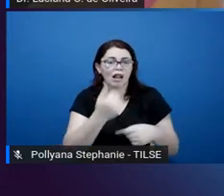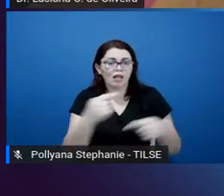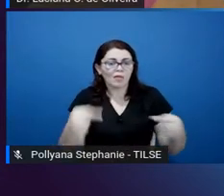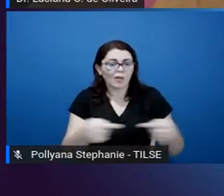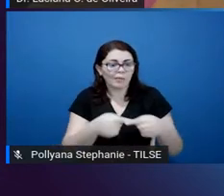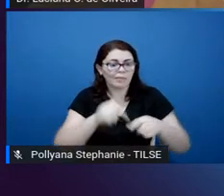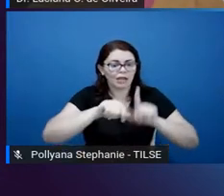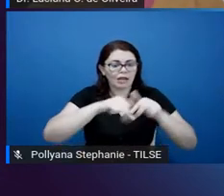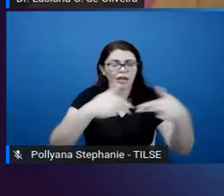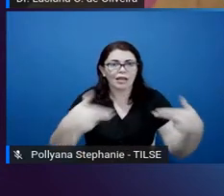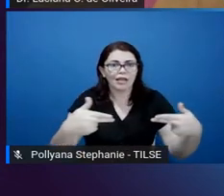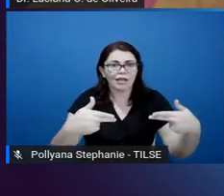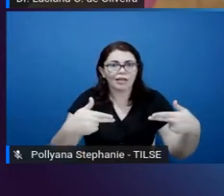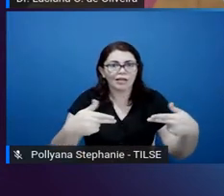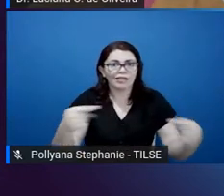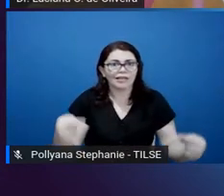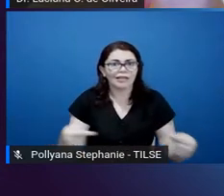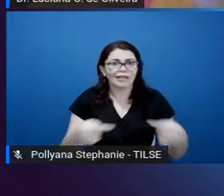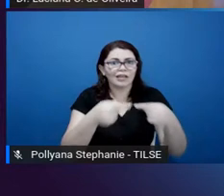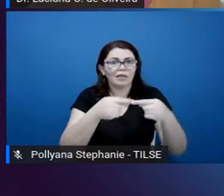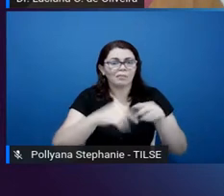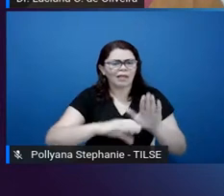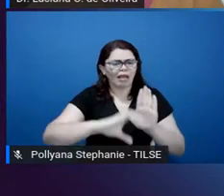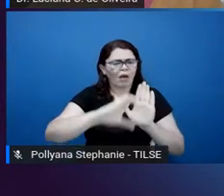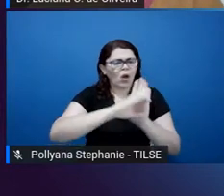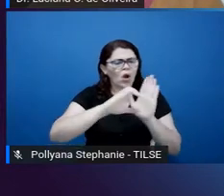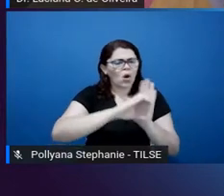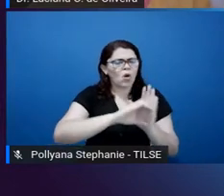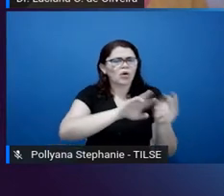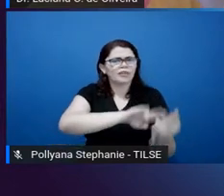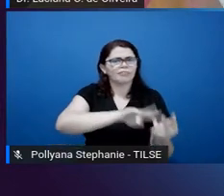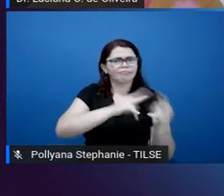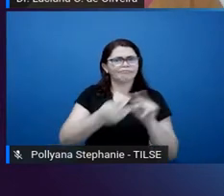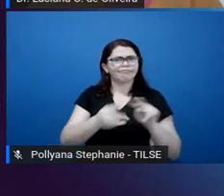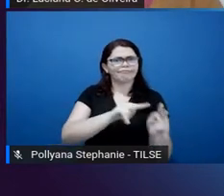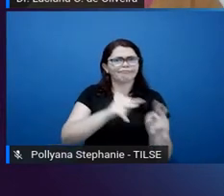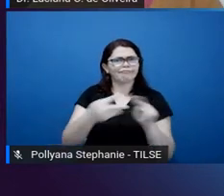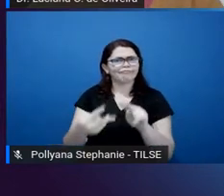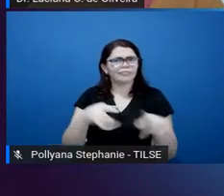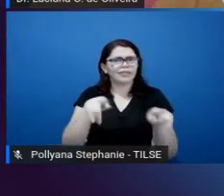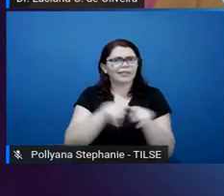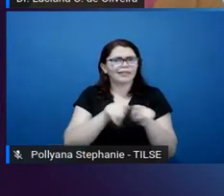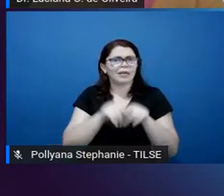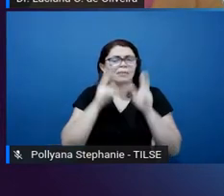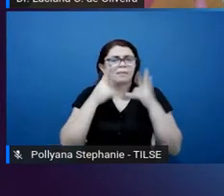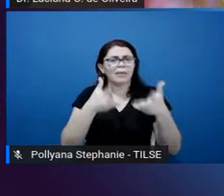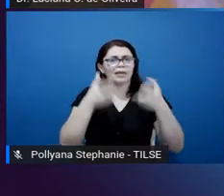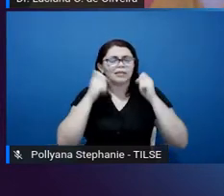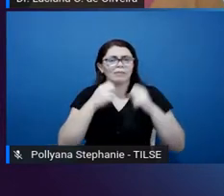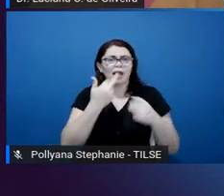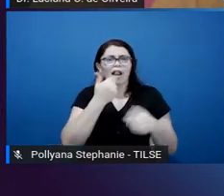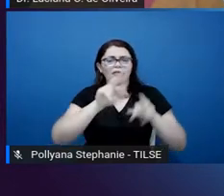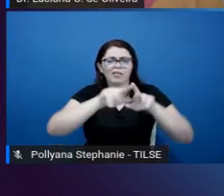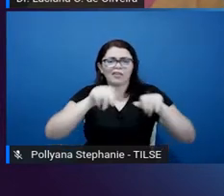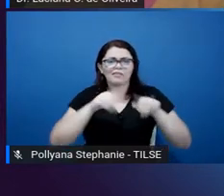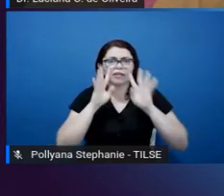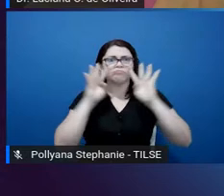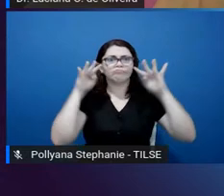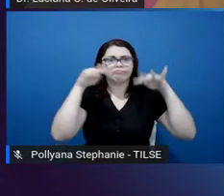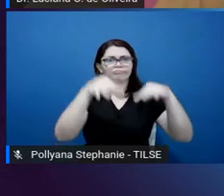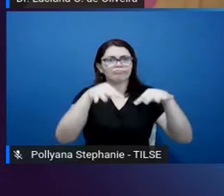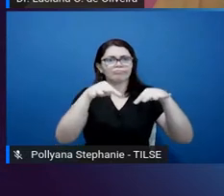use translanguaging and code switching and make various languages visible. It is also